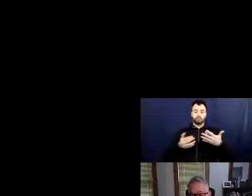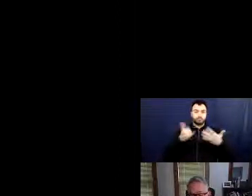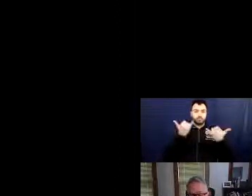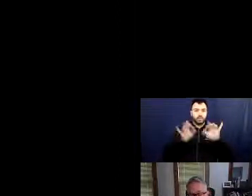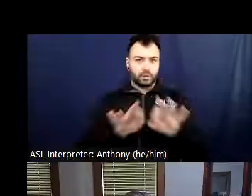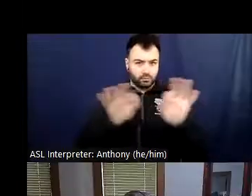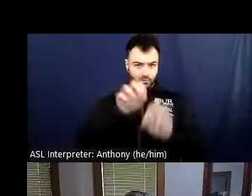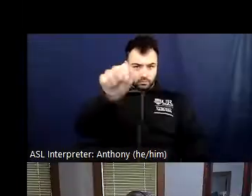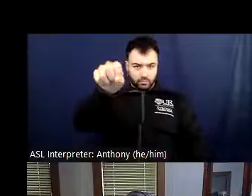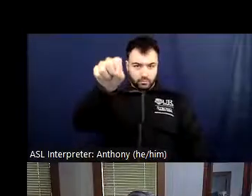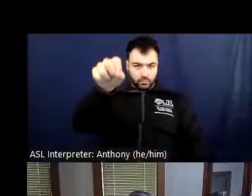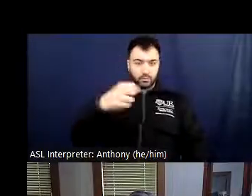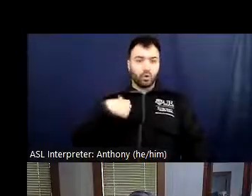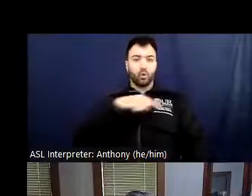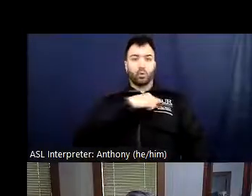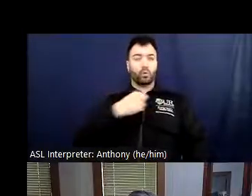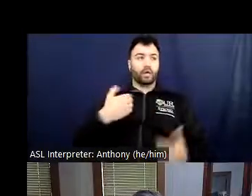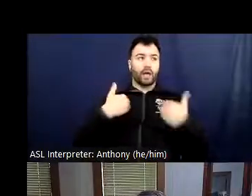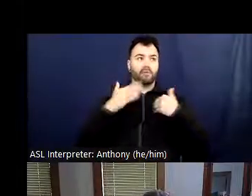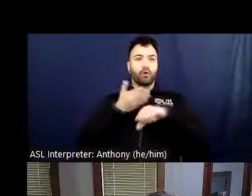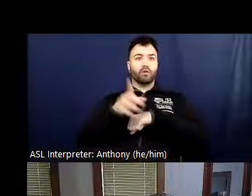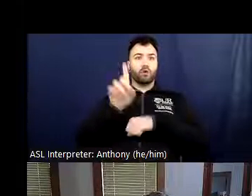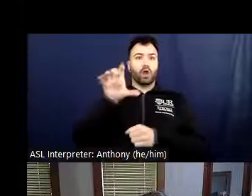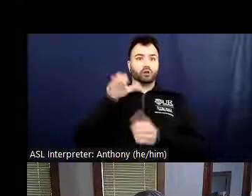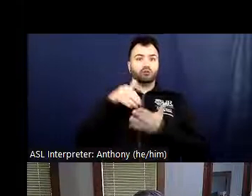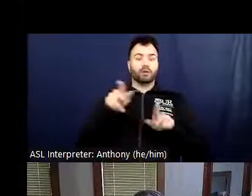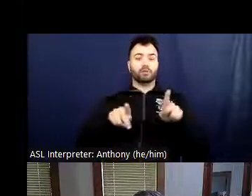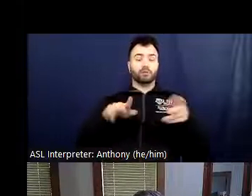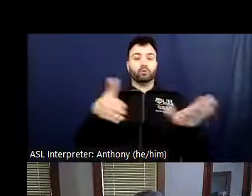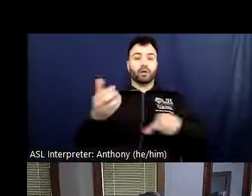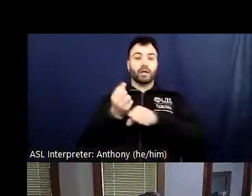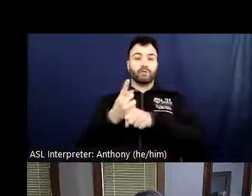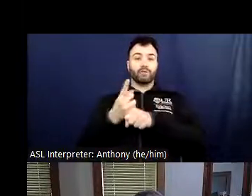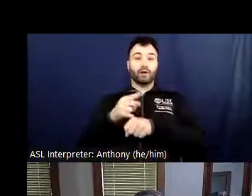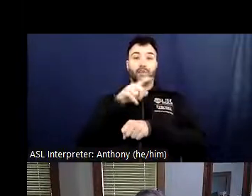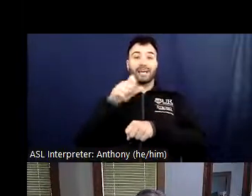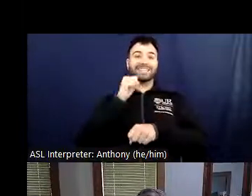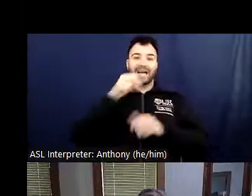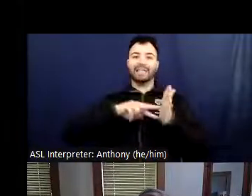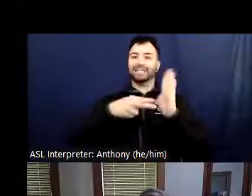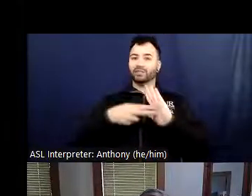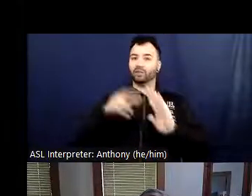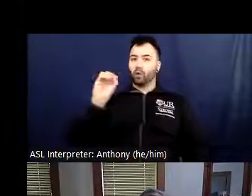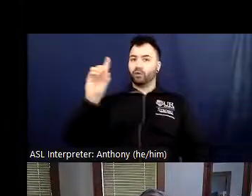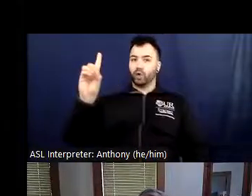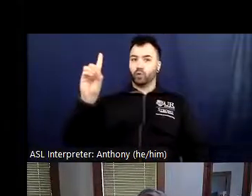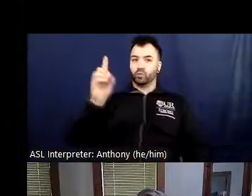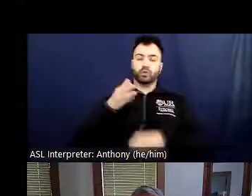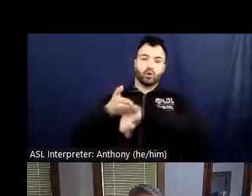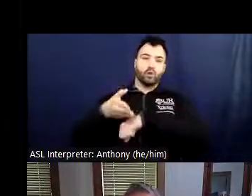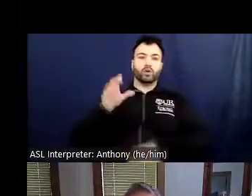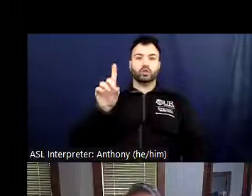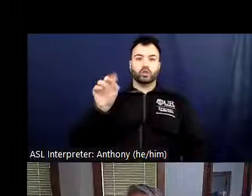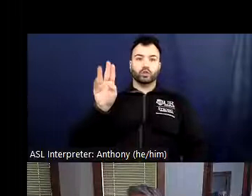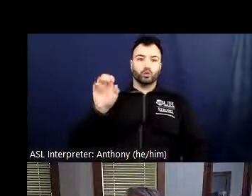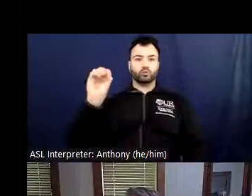year from mostly unintentional overdoses is a serious problem. Thank you for answering that question. So